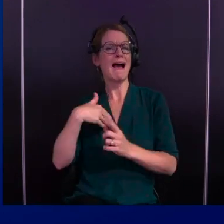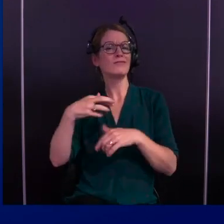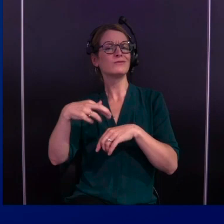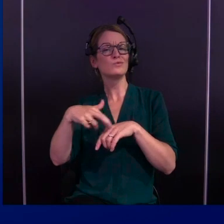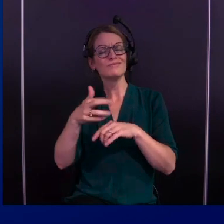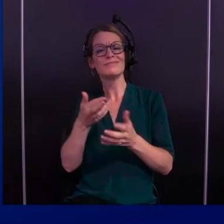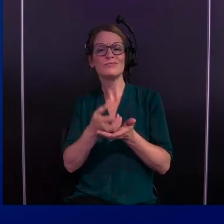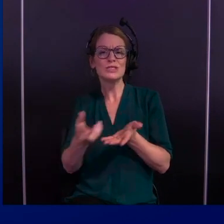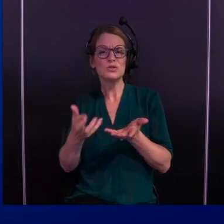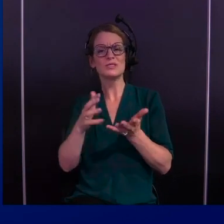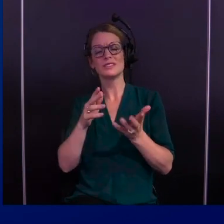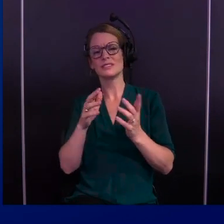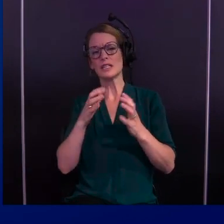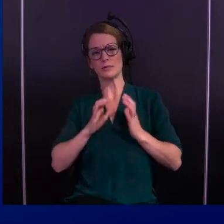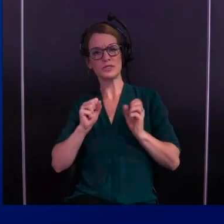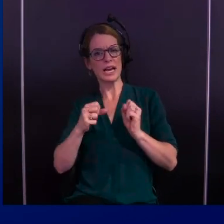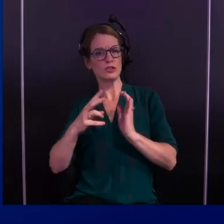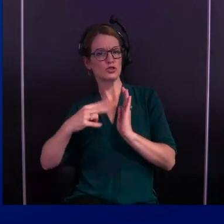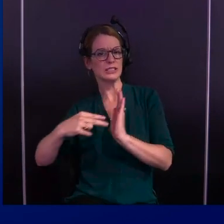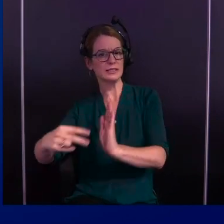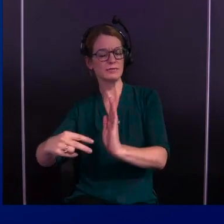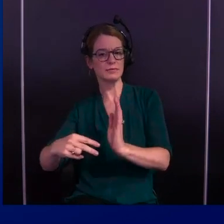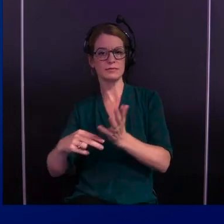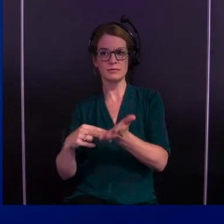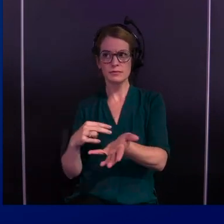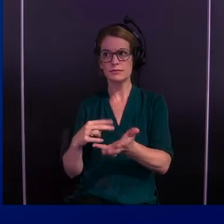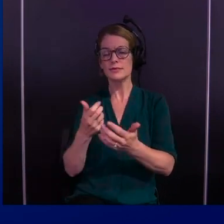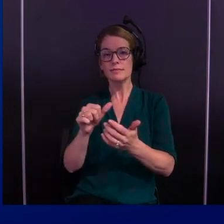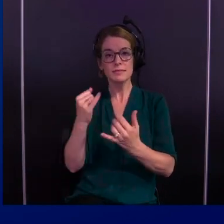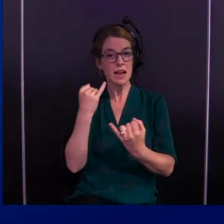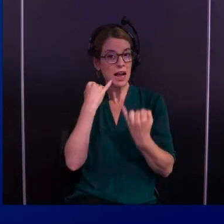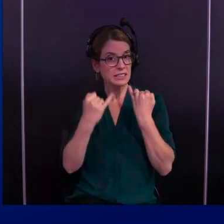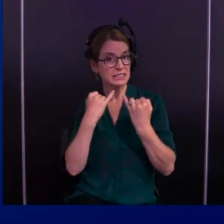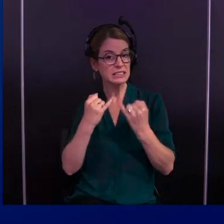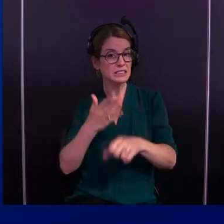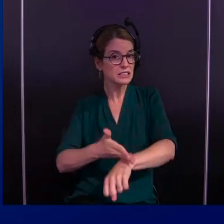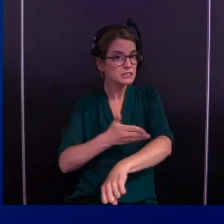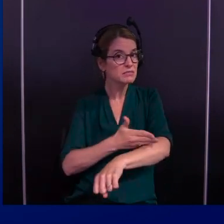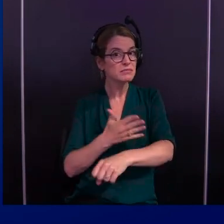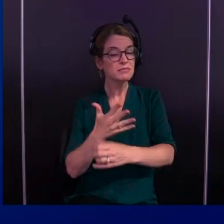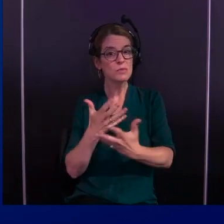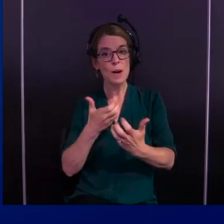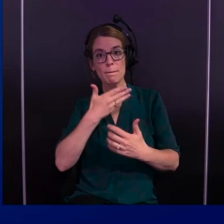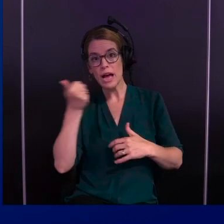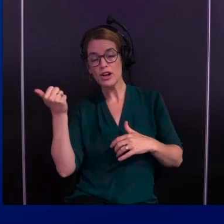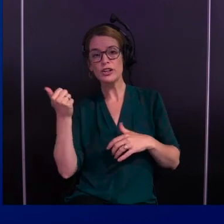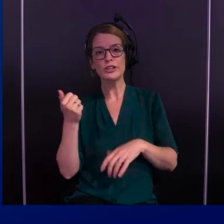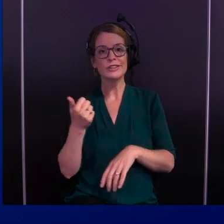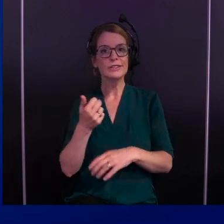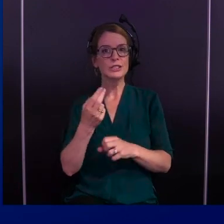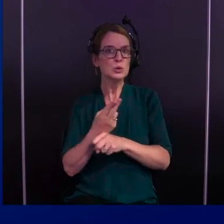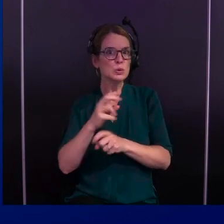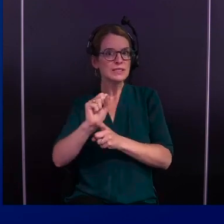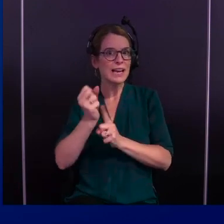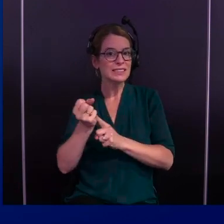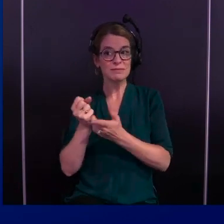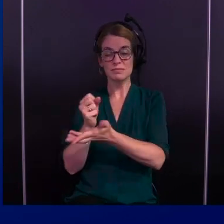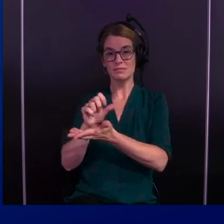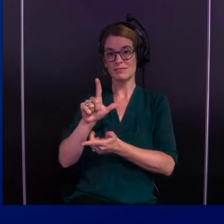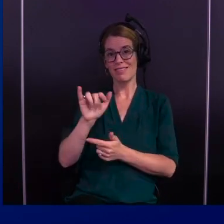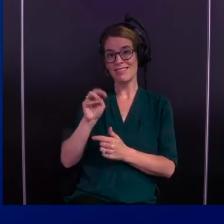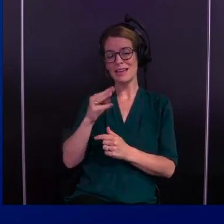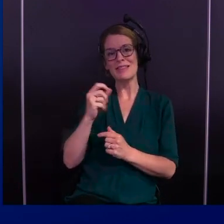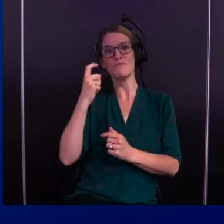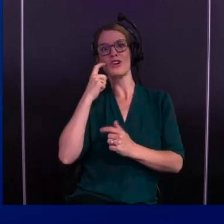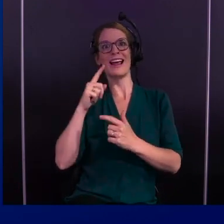you want to submit feedback to make it, if you have ideas to make it better, or maybe even just use cases that Liam and the Brain Trust might not have